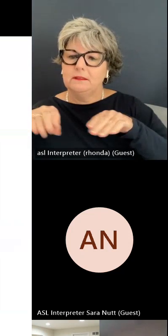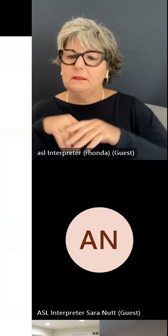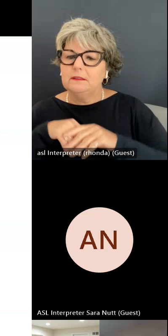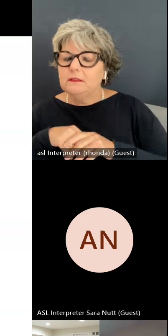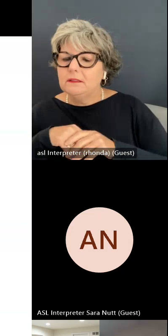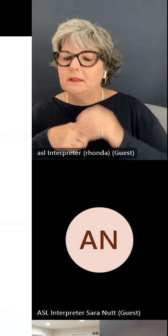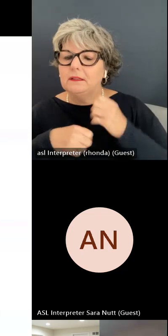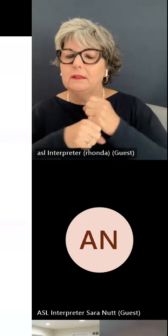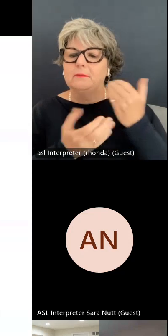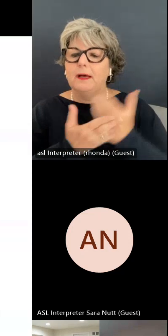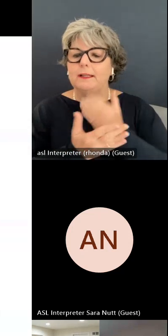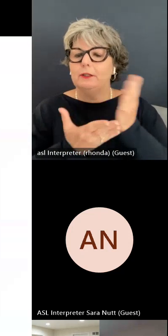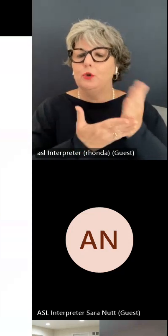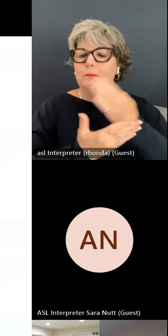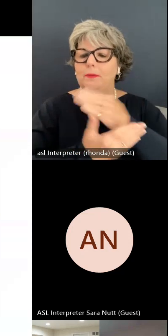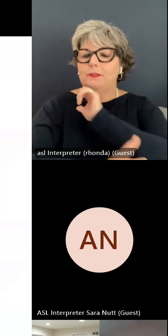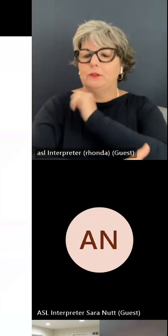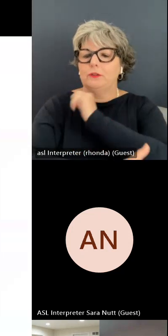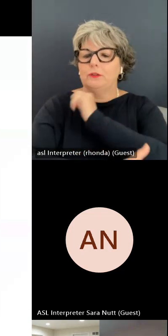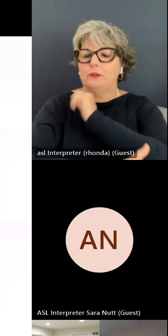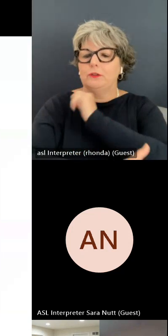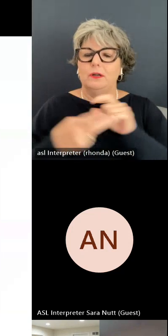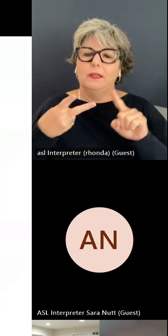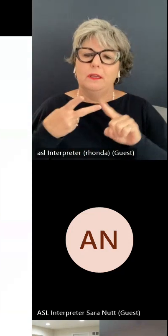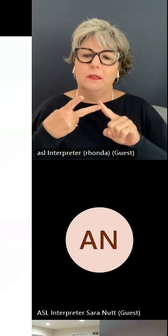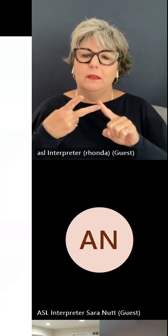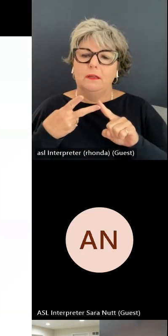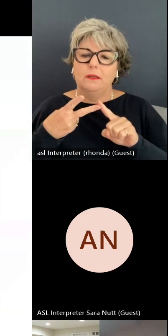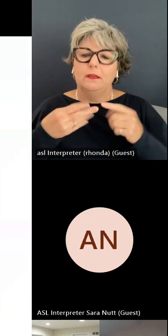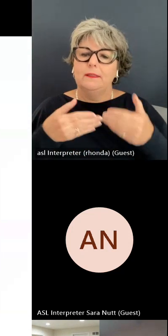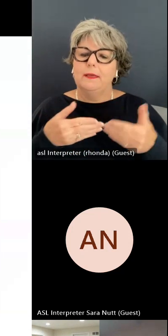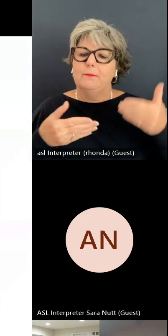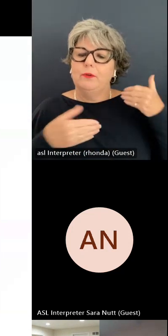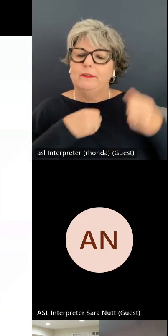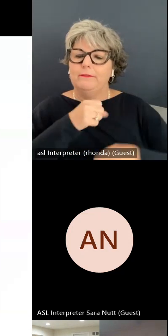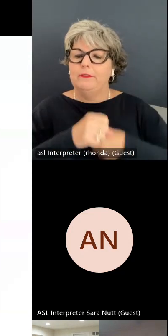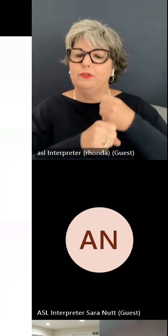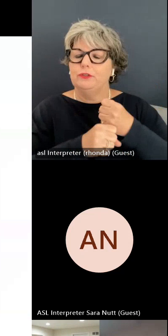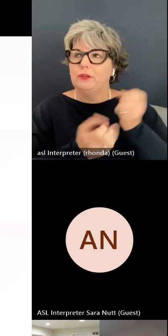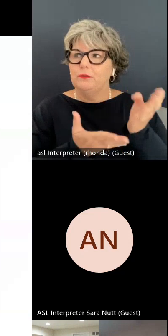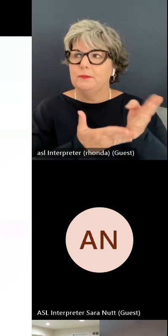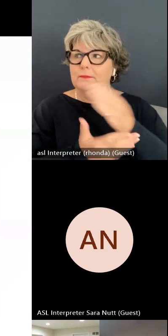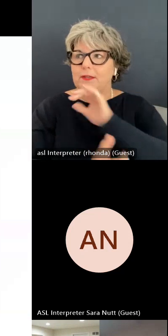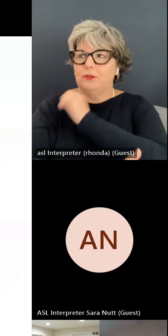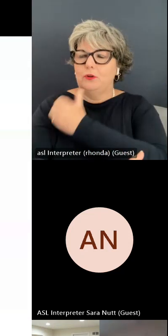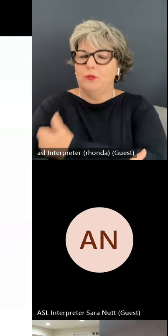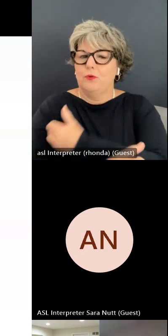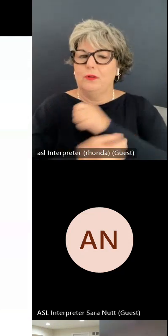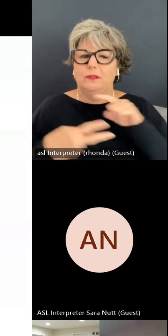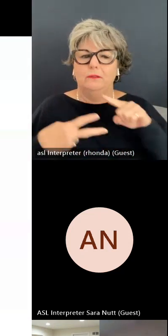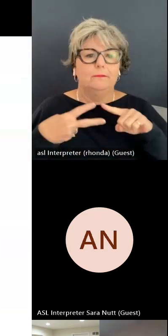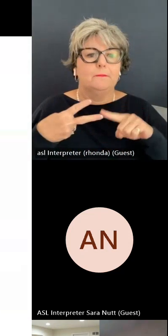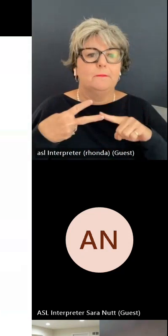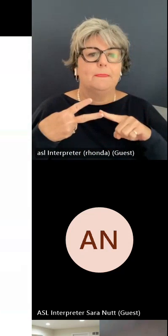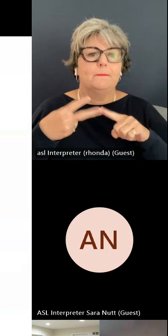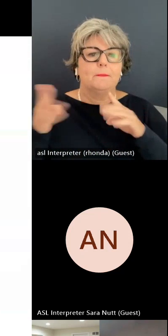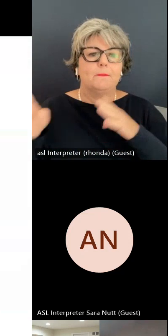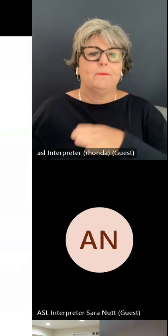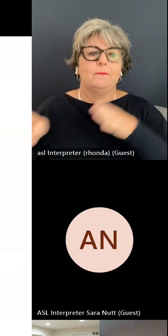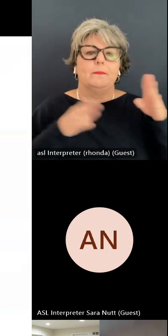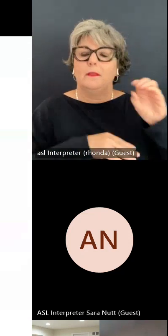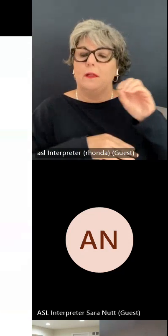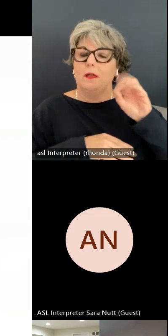created by new budget authority, and outlays from balances means previous year's budget authority. And then there's this other thing,